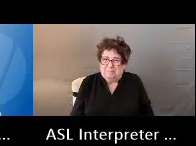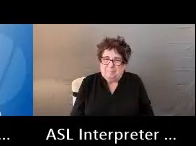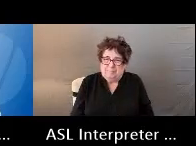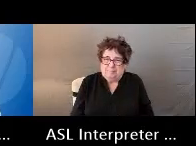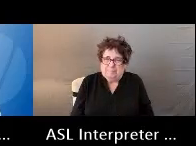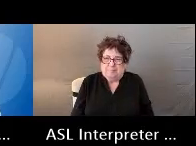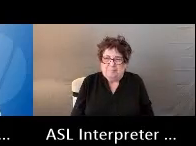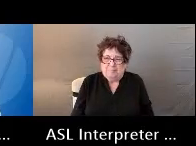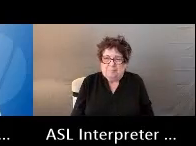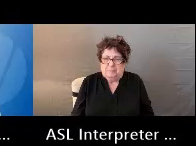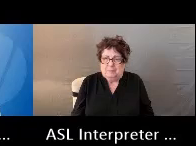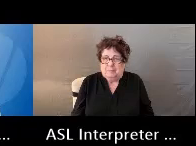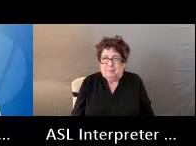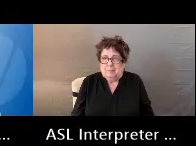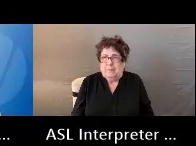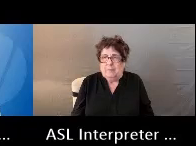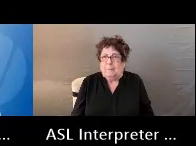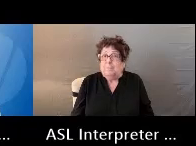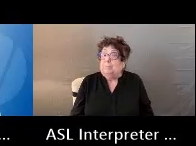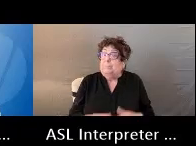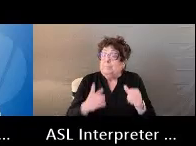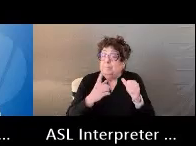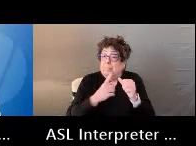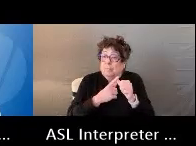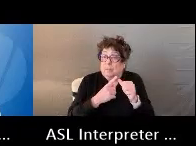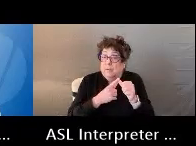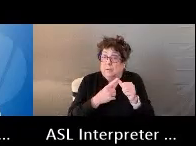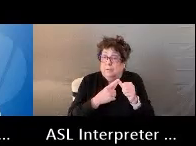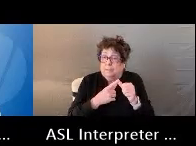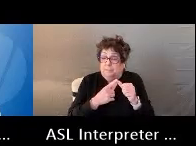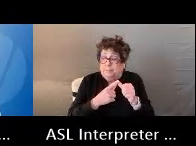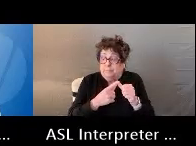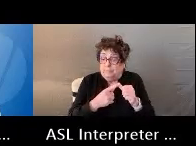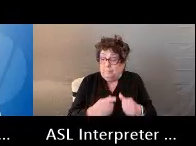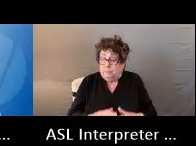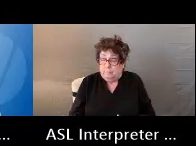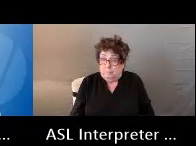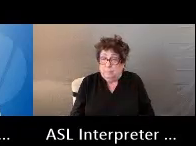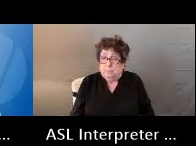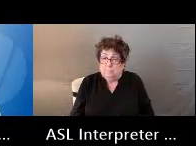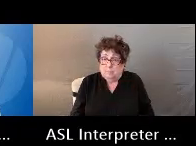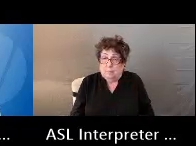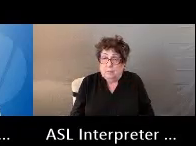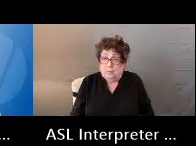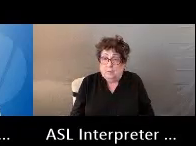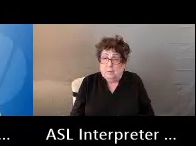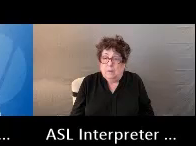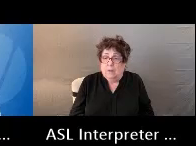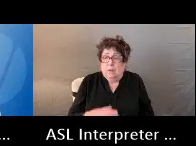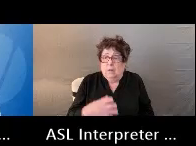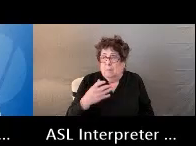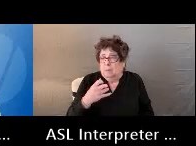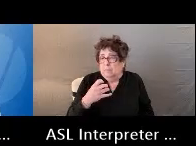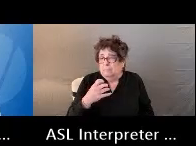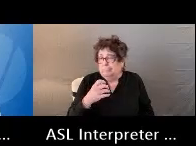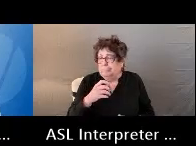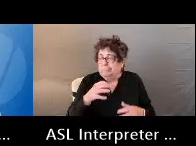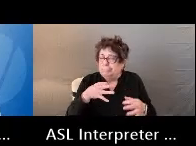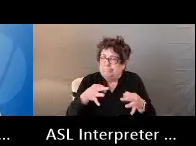All right, so first of all, I just wanted to go a little bit over the regulatory framework,